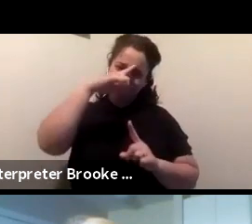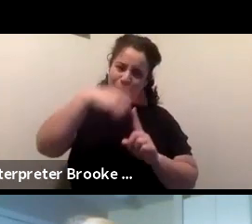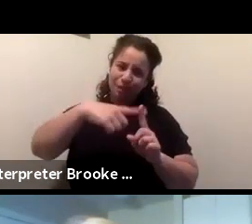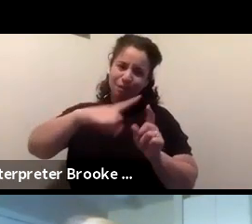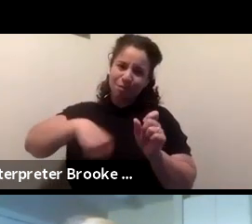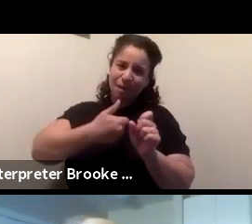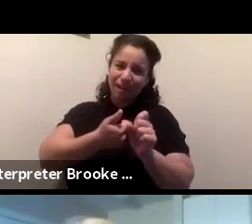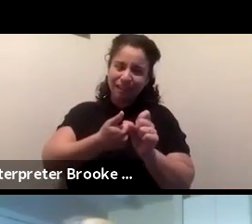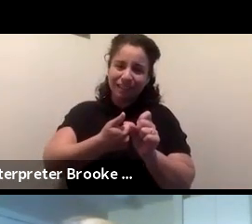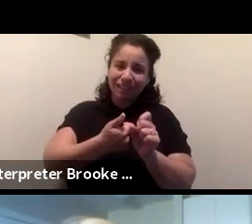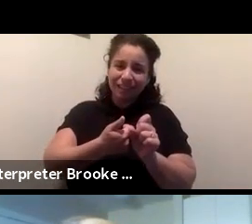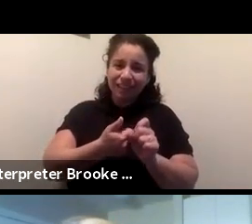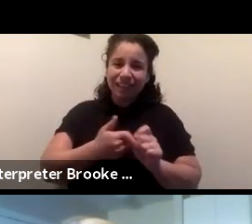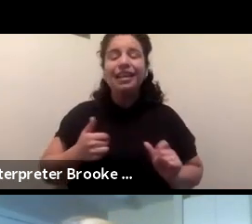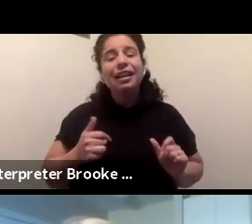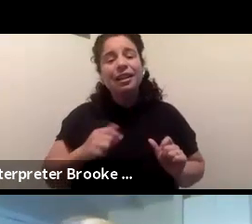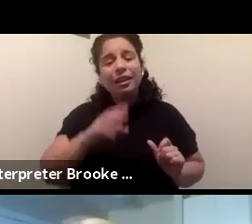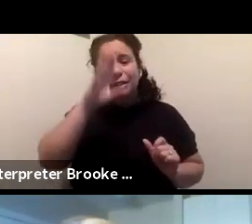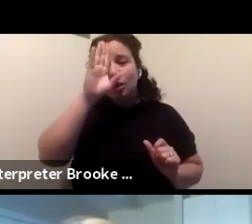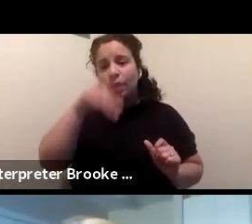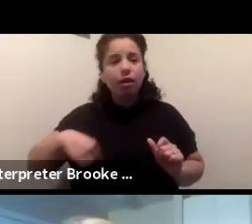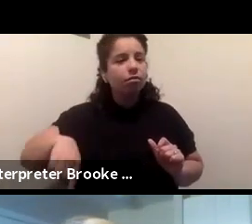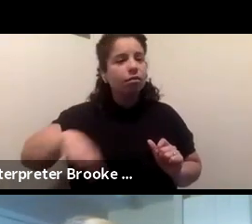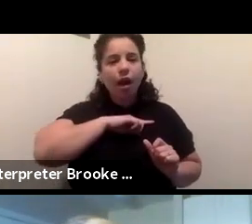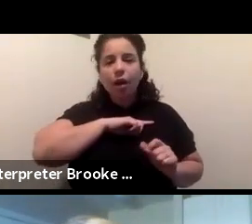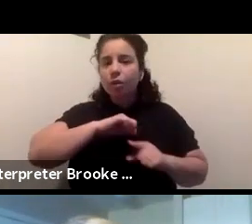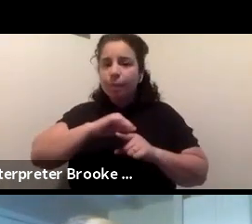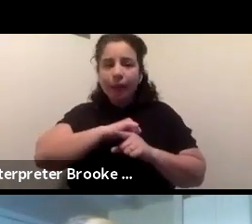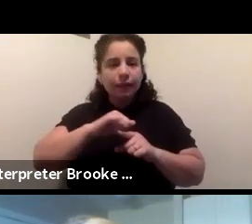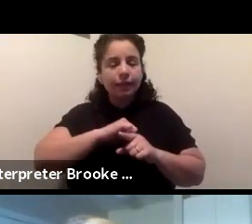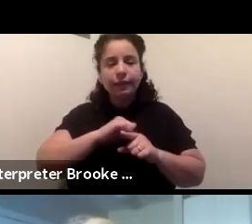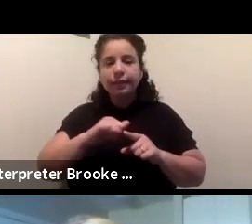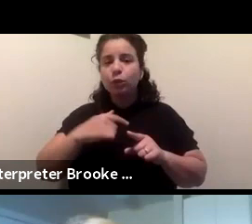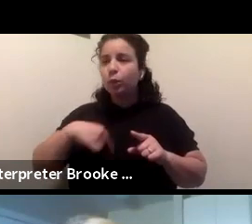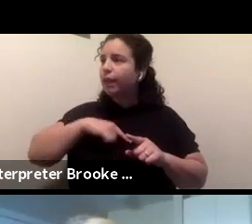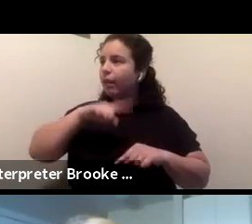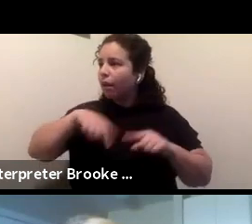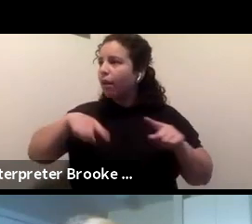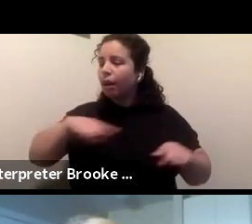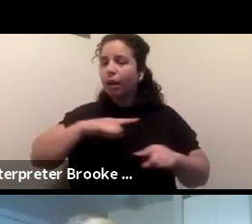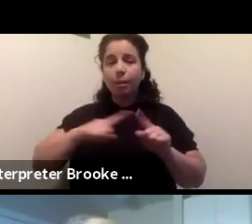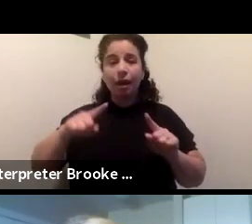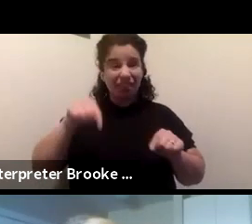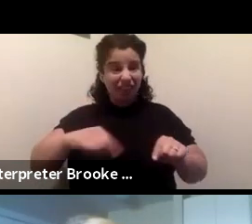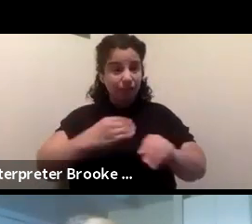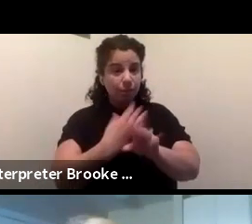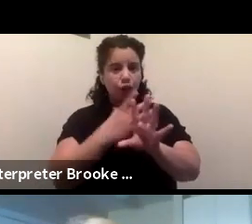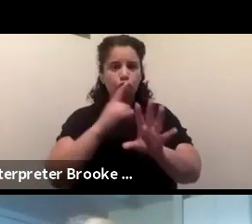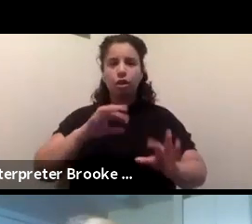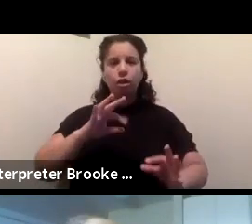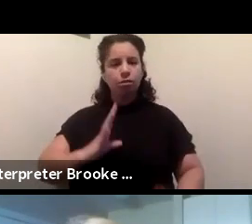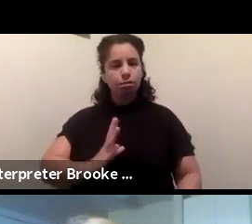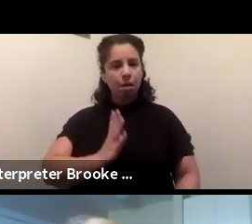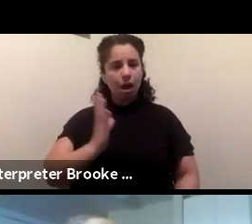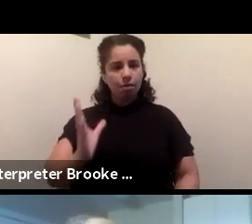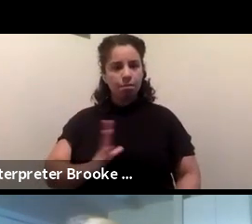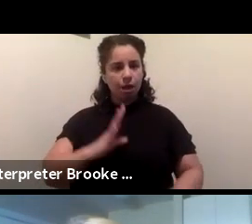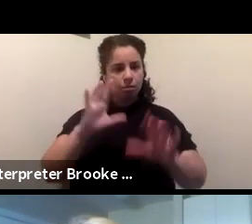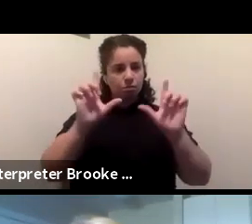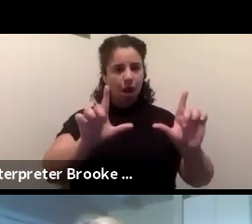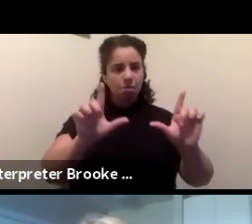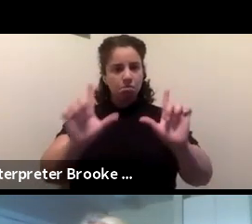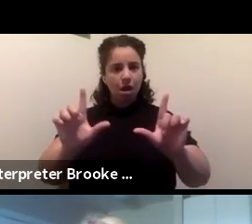negotiate, that we narrate, that we have different things, that it's all crit practice. Like, we're not trying to polish this video call right now. Because that's,